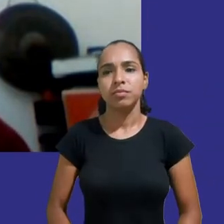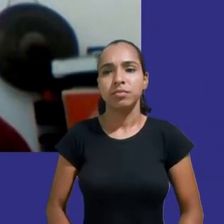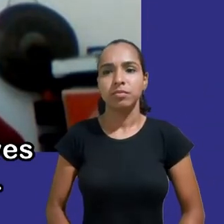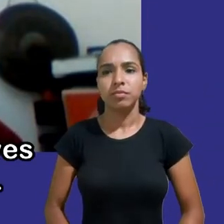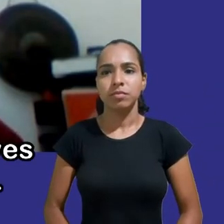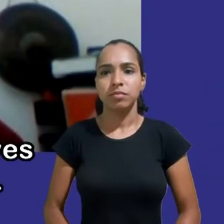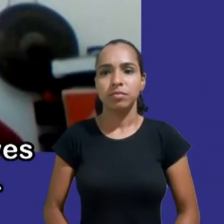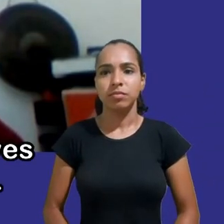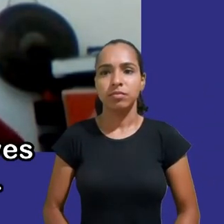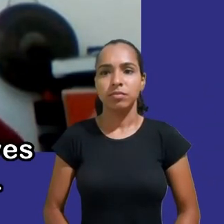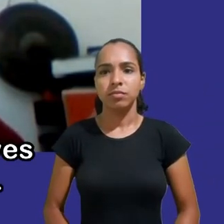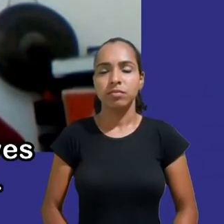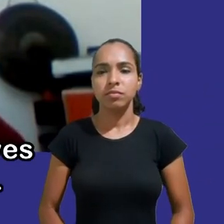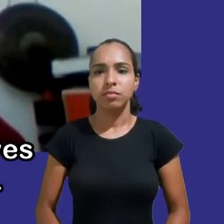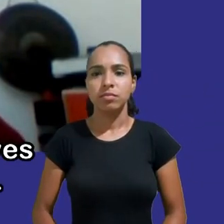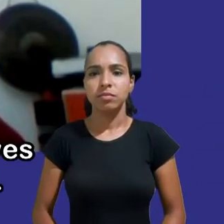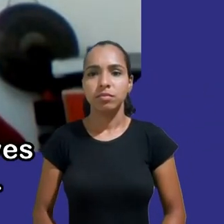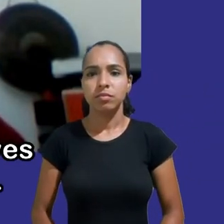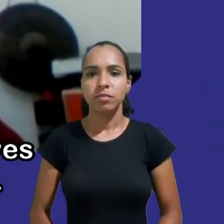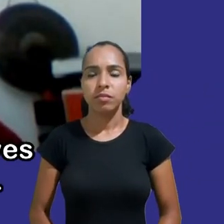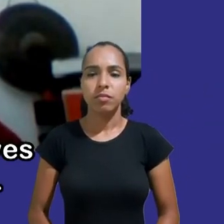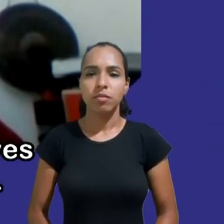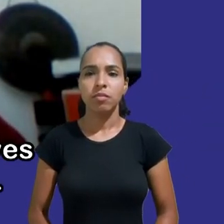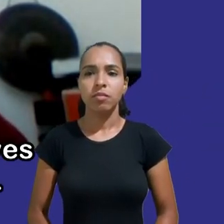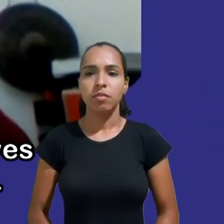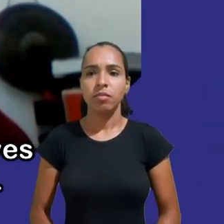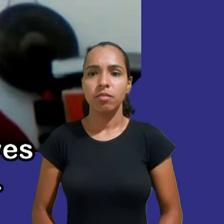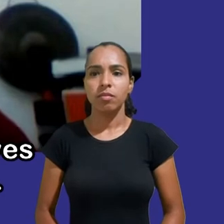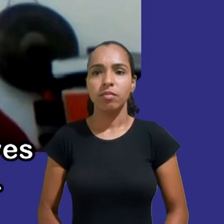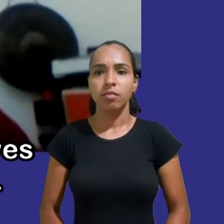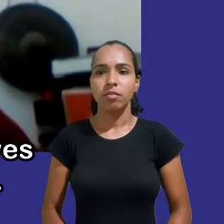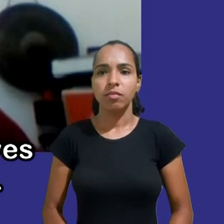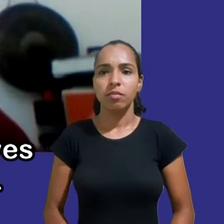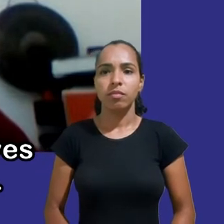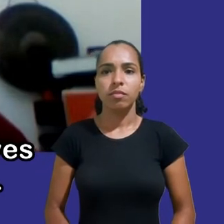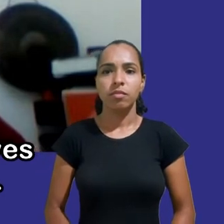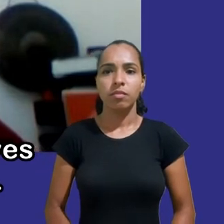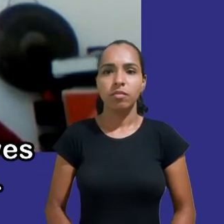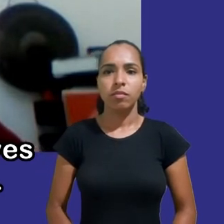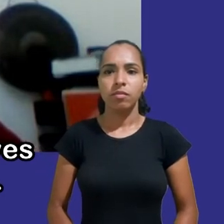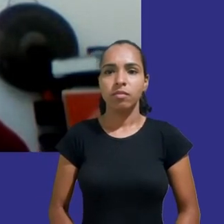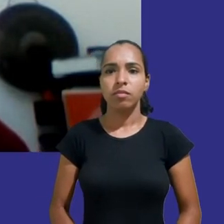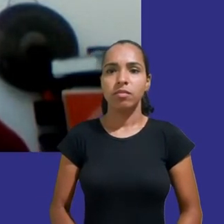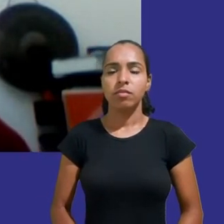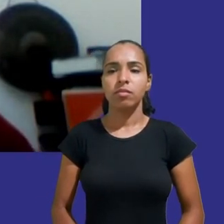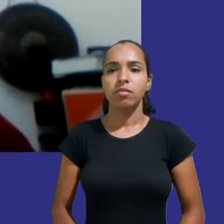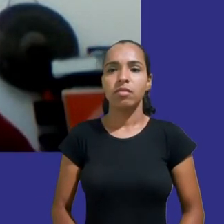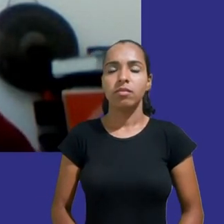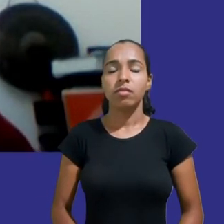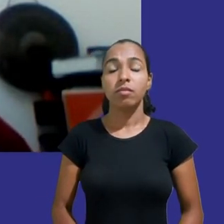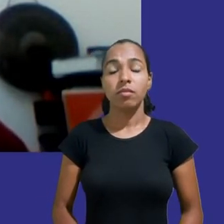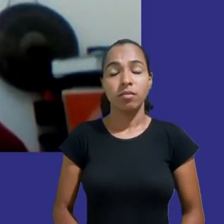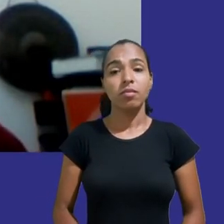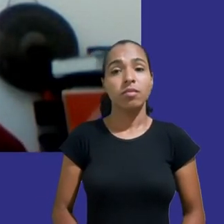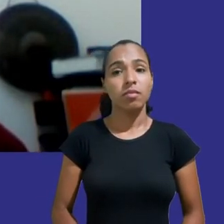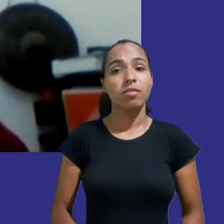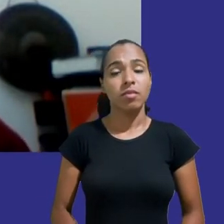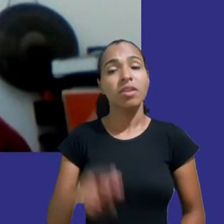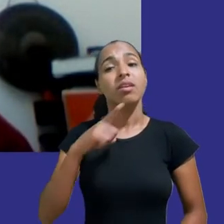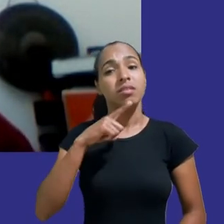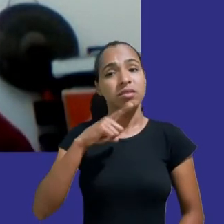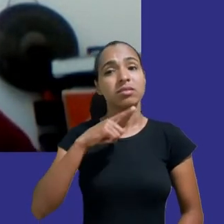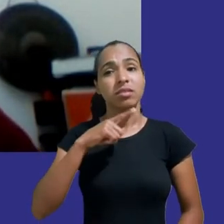there seemed to be rampant rule breaking going on left right and centre and nobody doing anything about it and sadly many of our